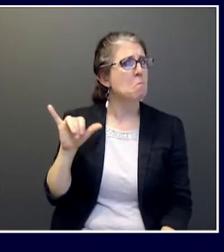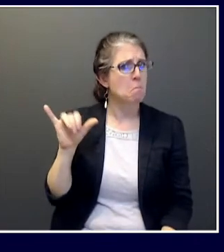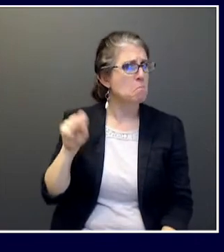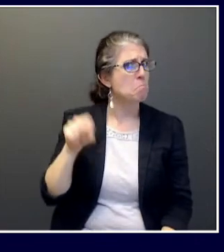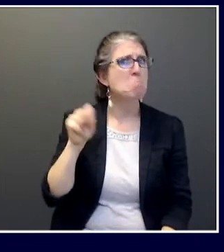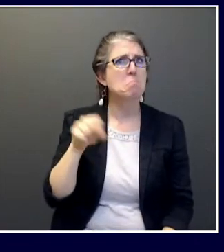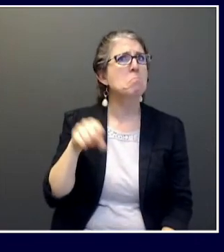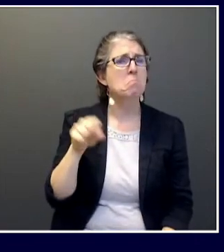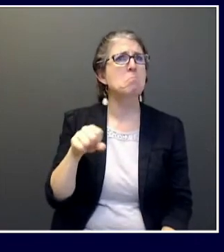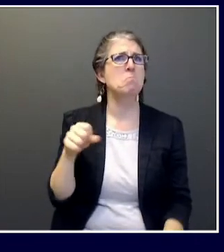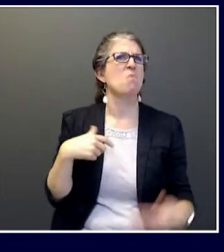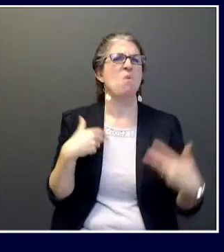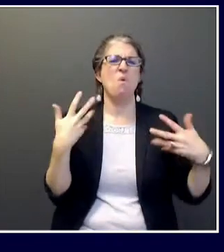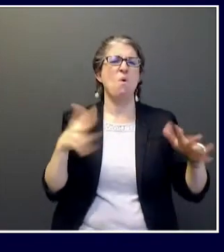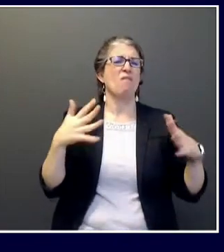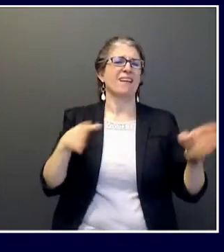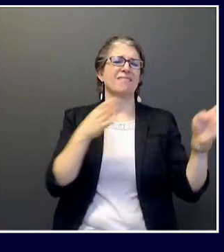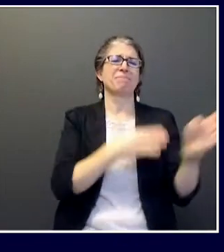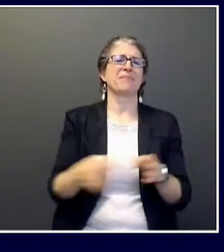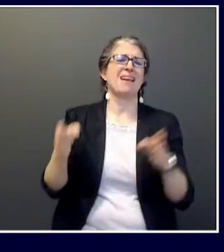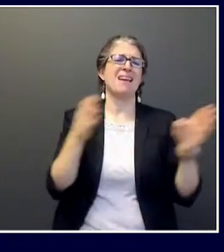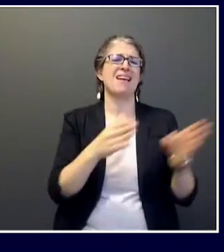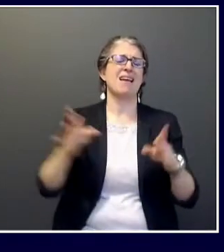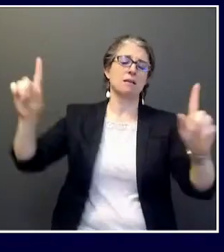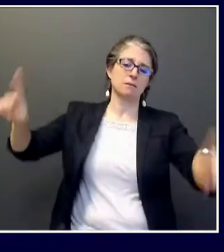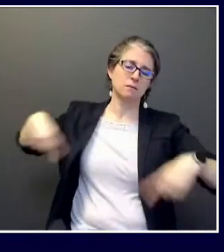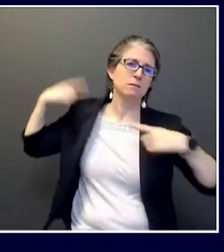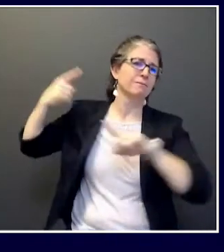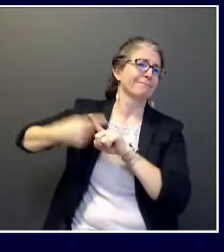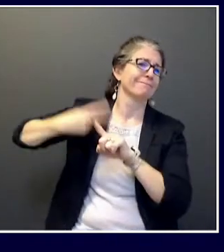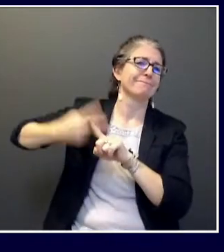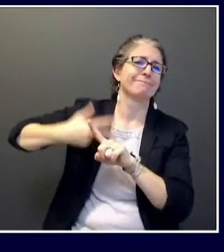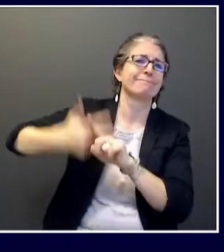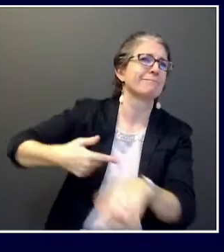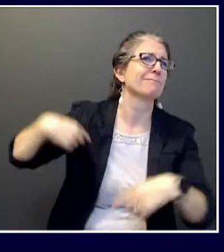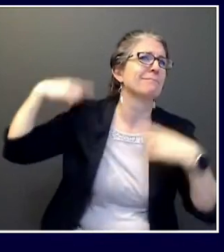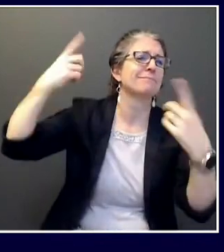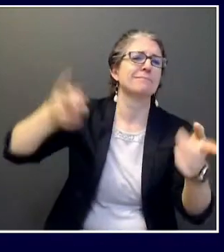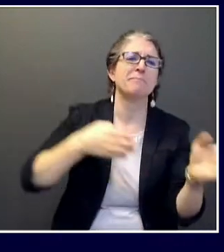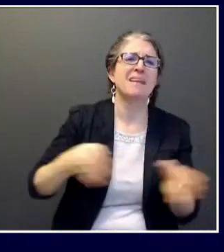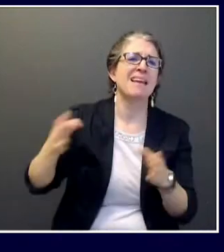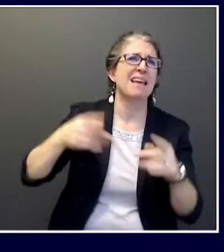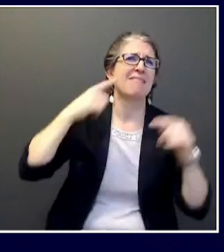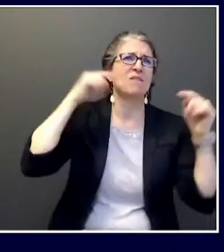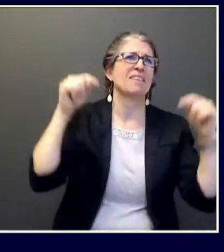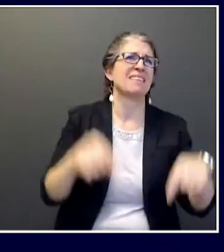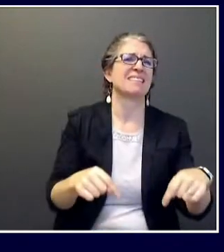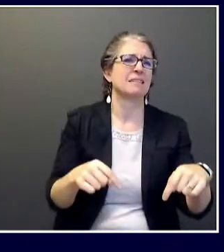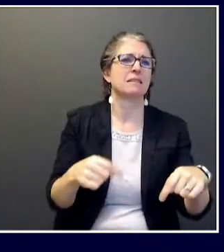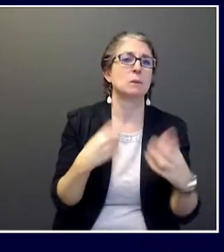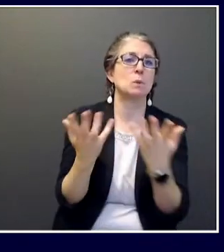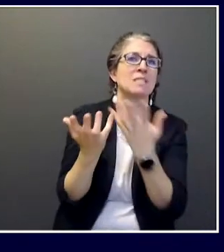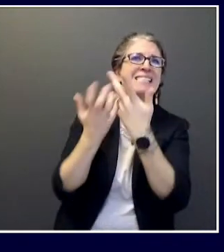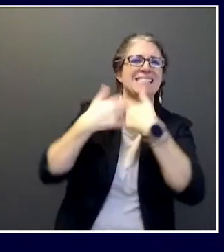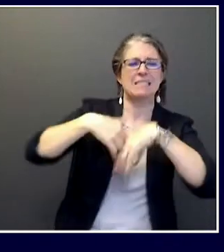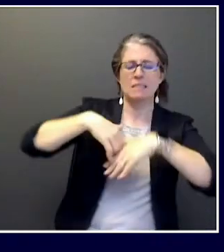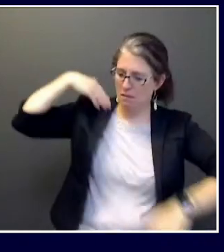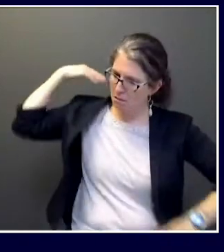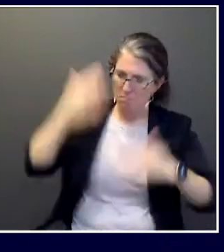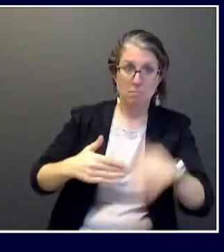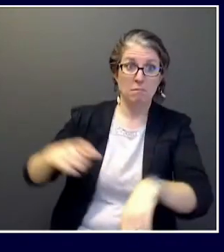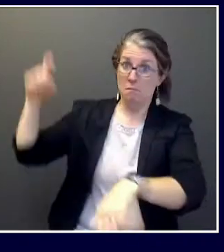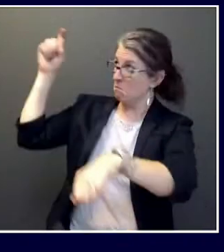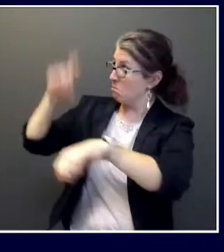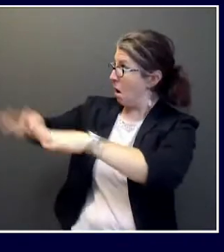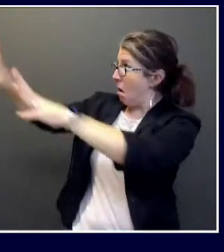planning for several weeks now. So we're delighted to see that the Biden administration is endorsing the approach that Maine is